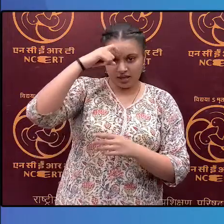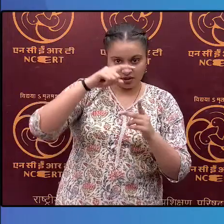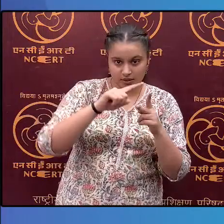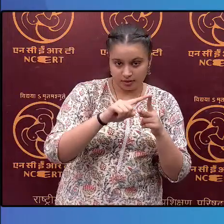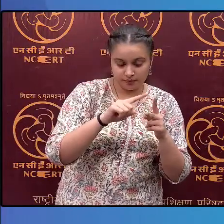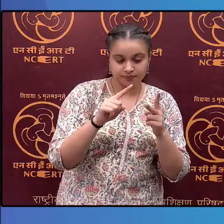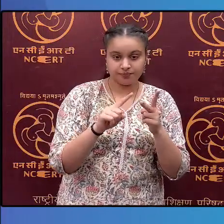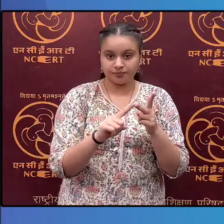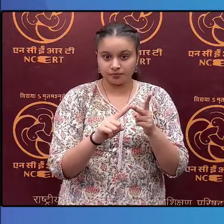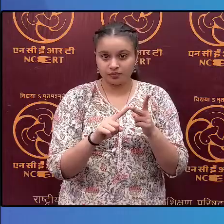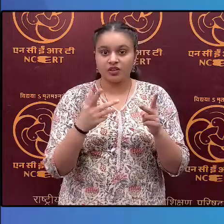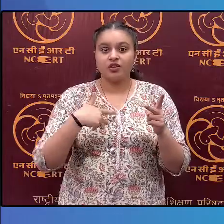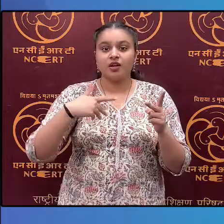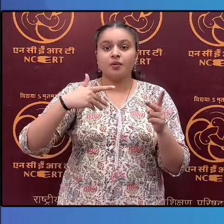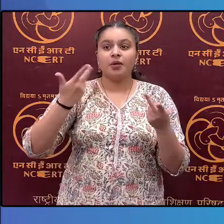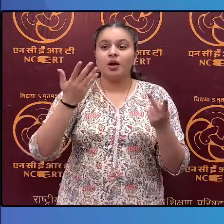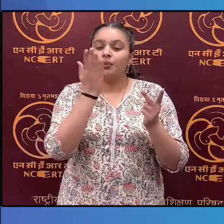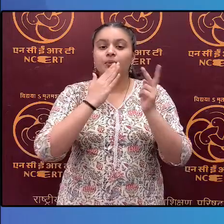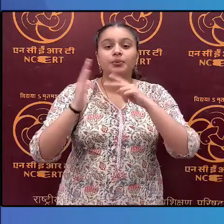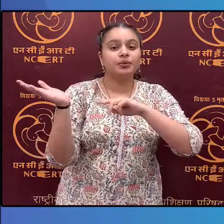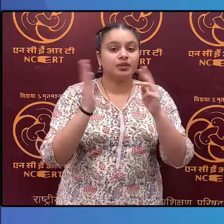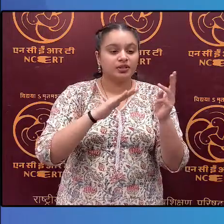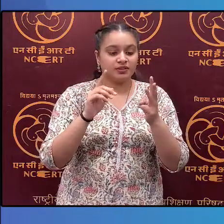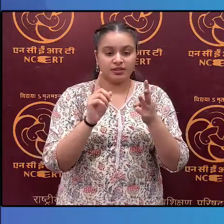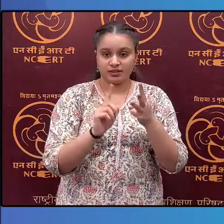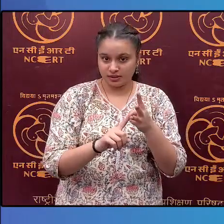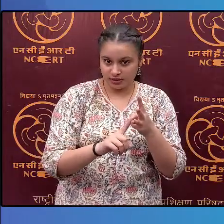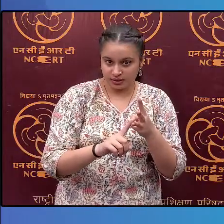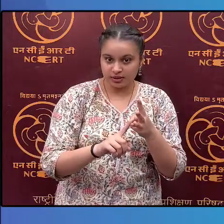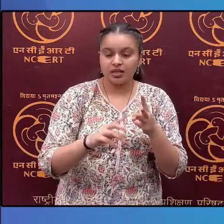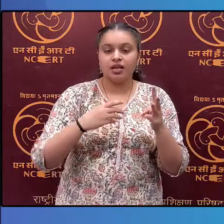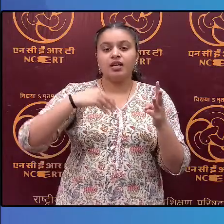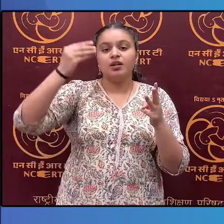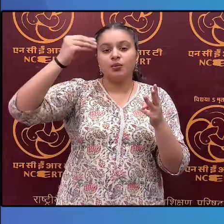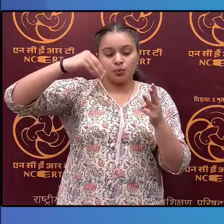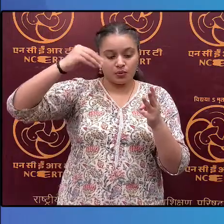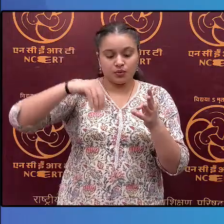second one being monsoon, then comes autumn, and then lastly, ma'am,